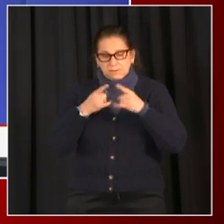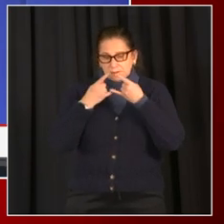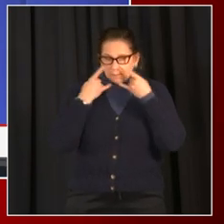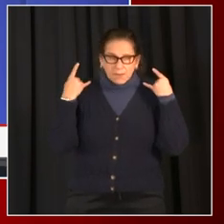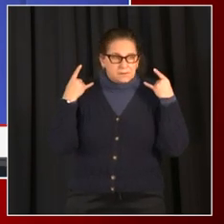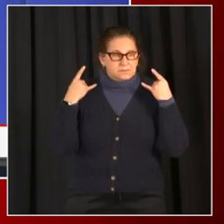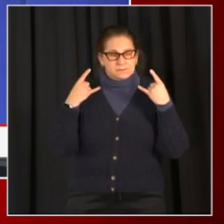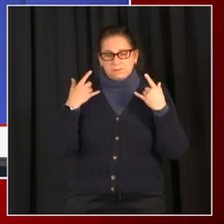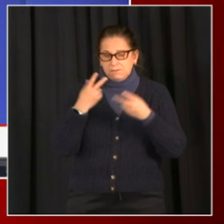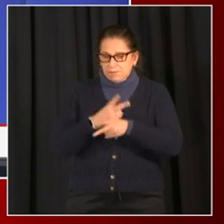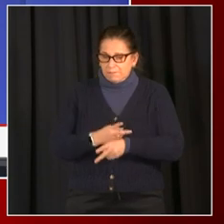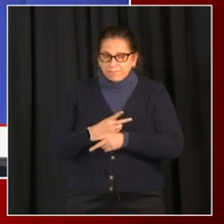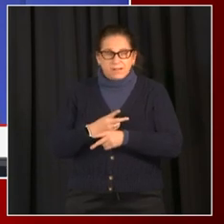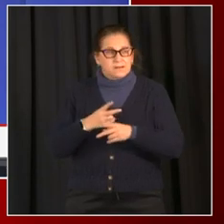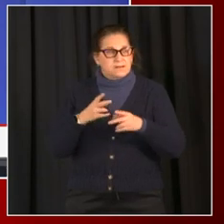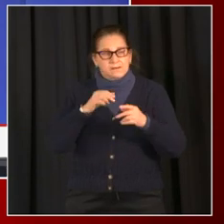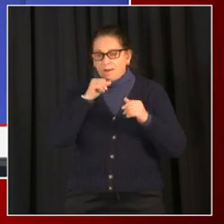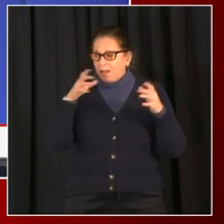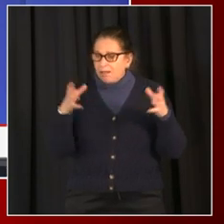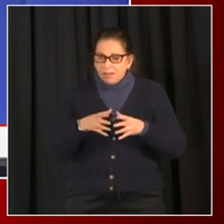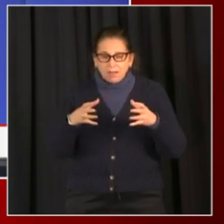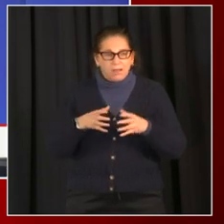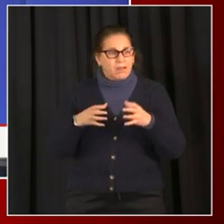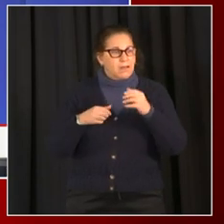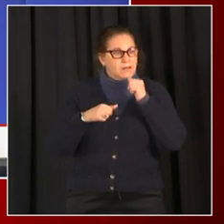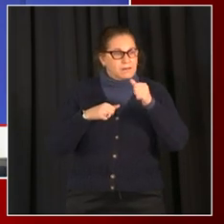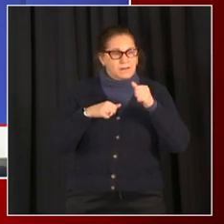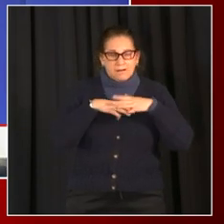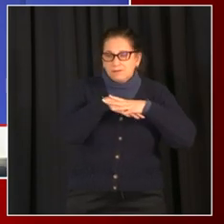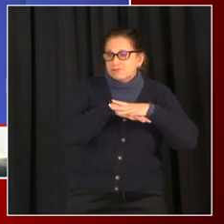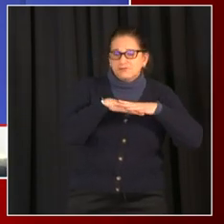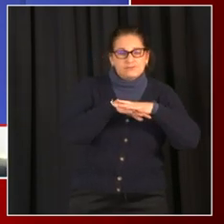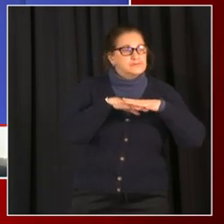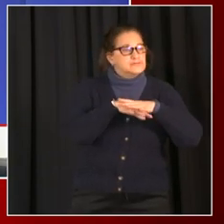but I think there's plenty of things we could do right now with our current pandemic.